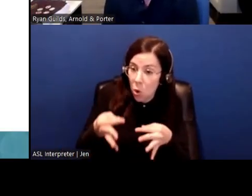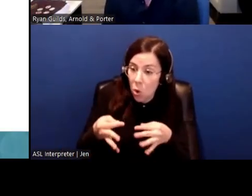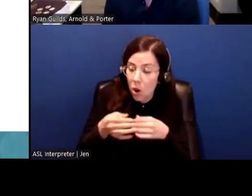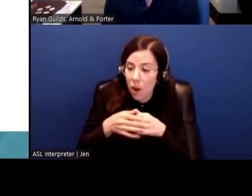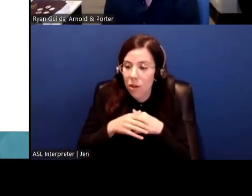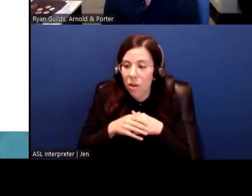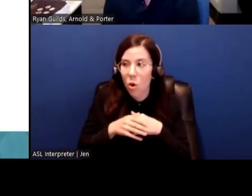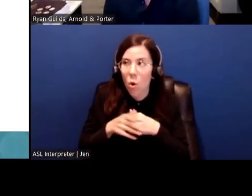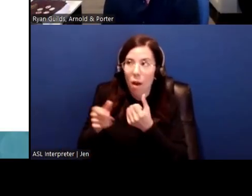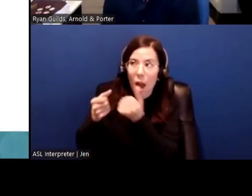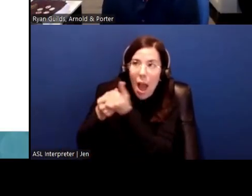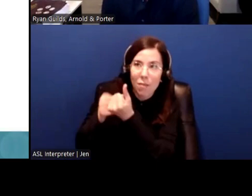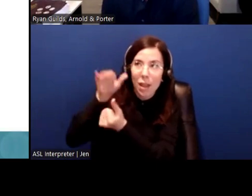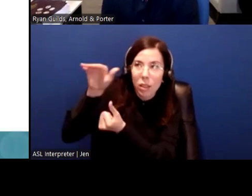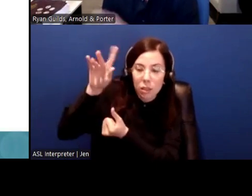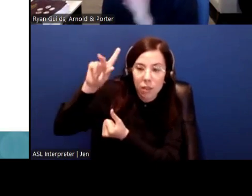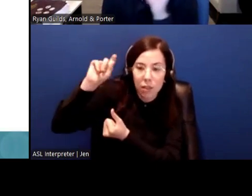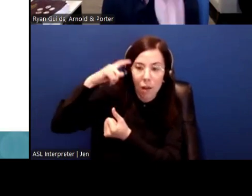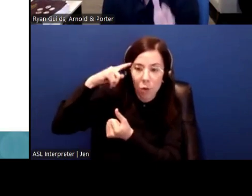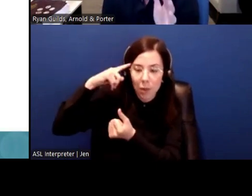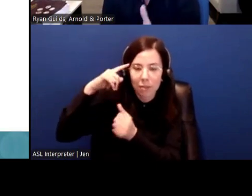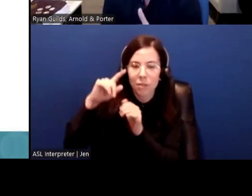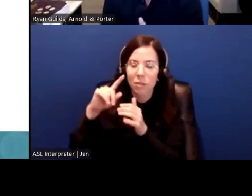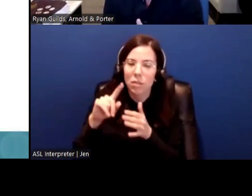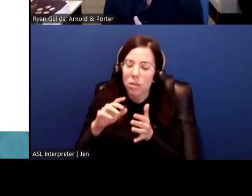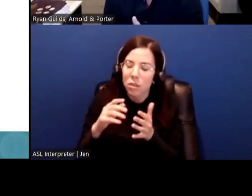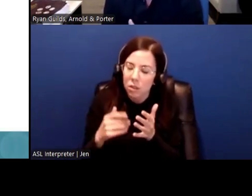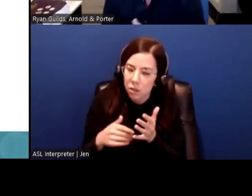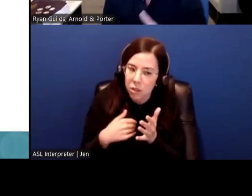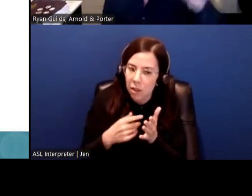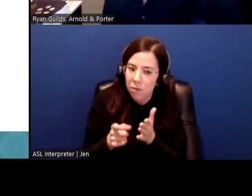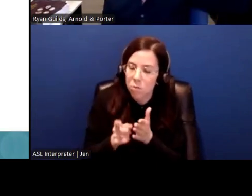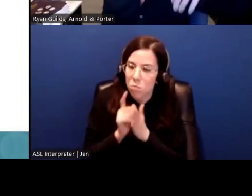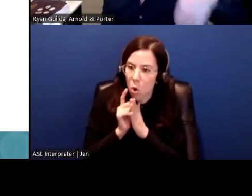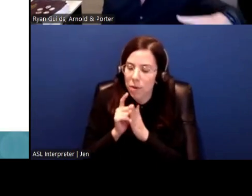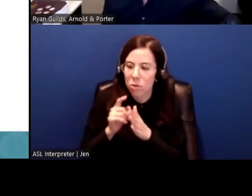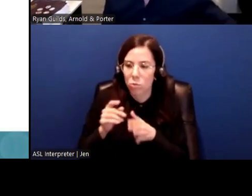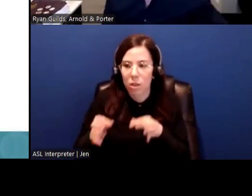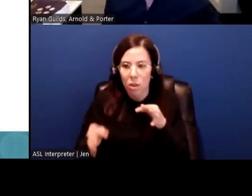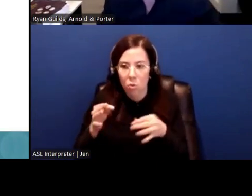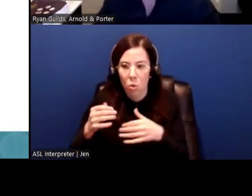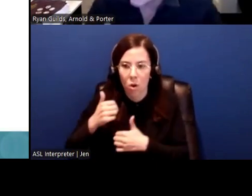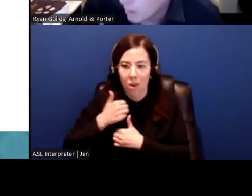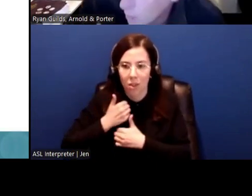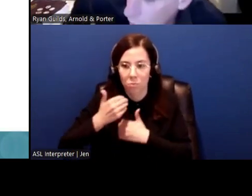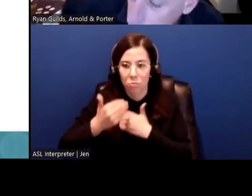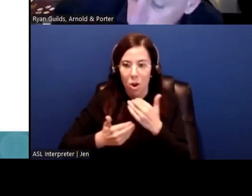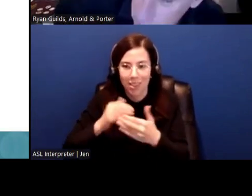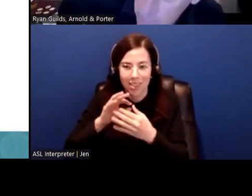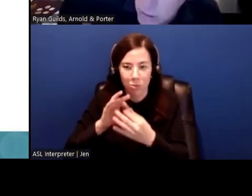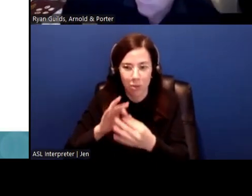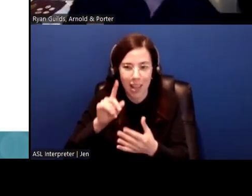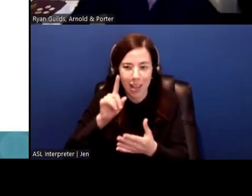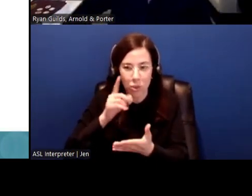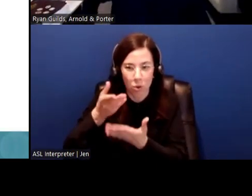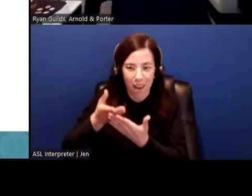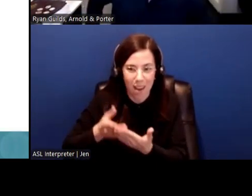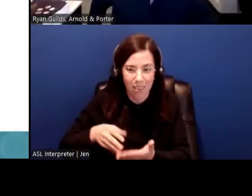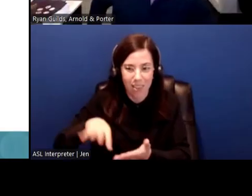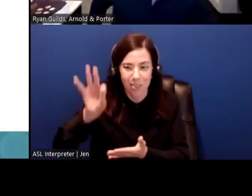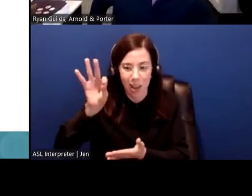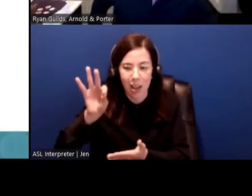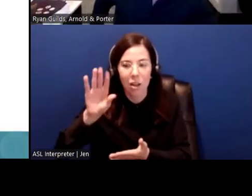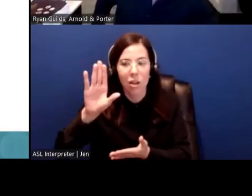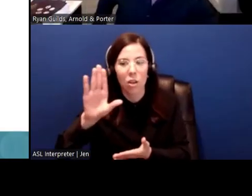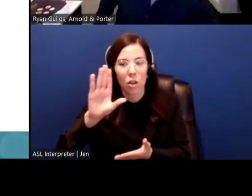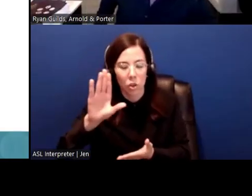with the government, there are these moments in the court-martial process as it relates to discovery where your victim's rights are going to